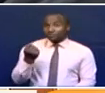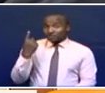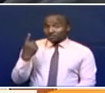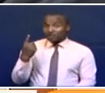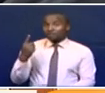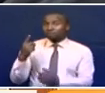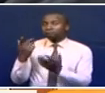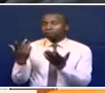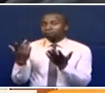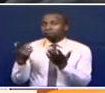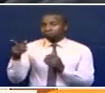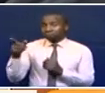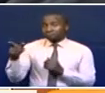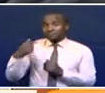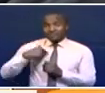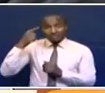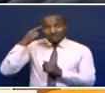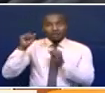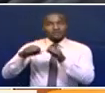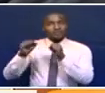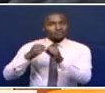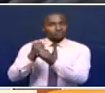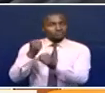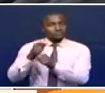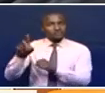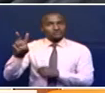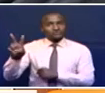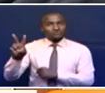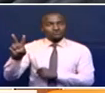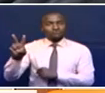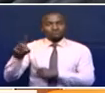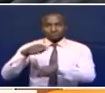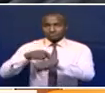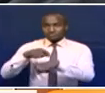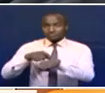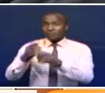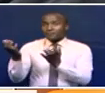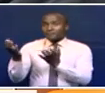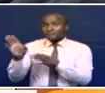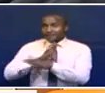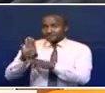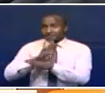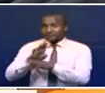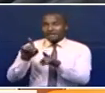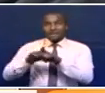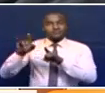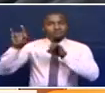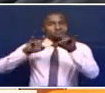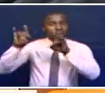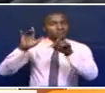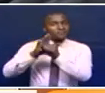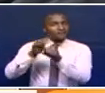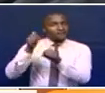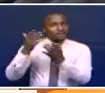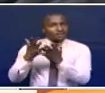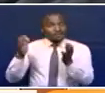Somalia. And I think I was able to deliver on those two accounts. And of course, busy as foreign minister, a lot of other things. If